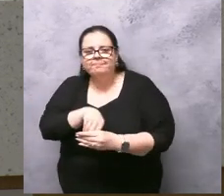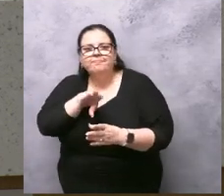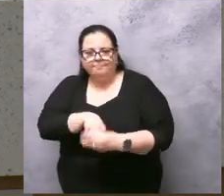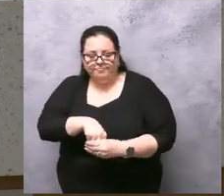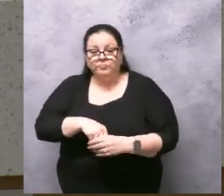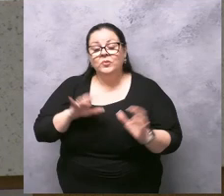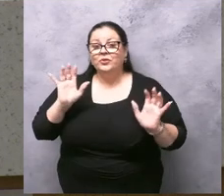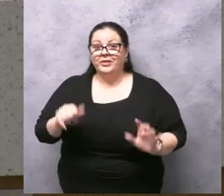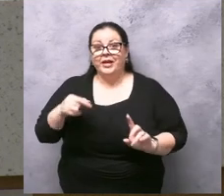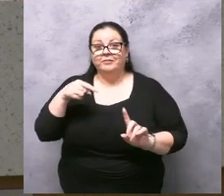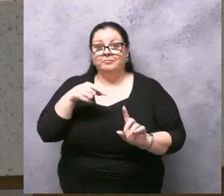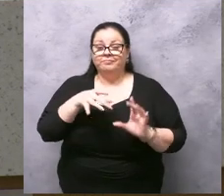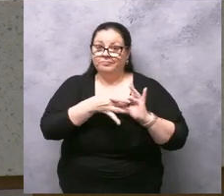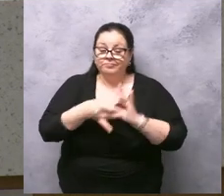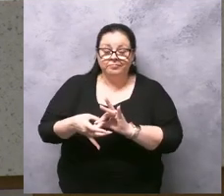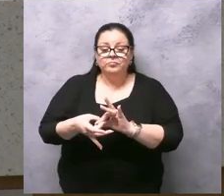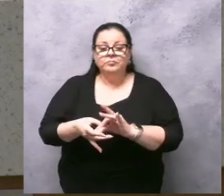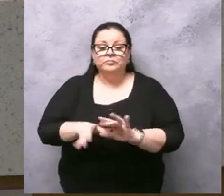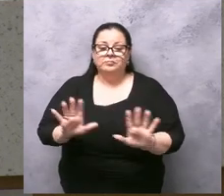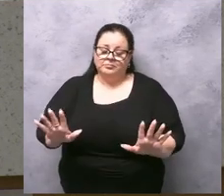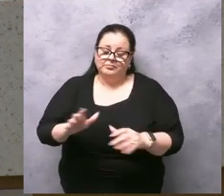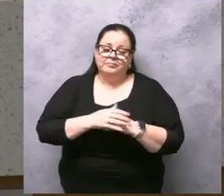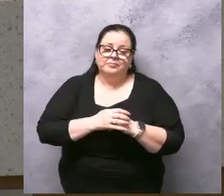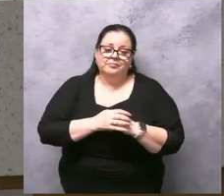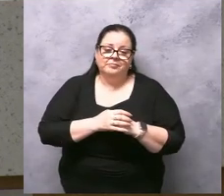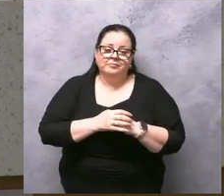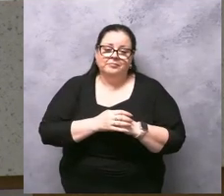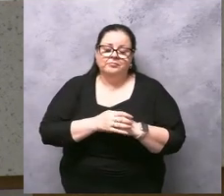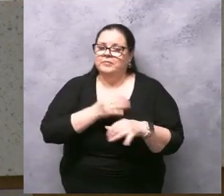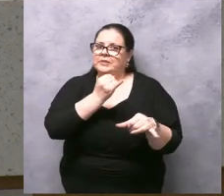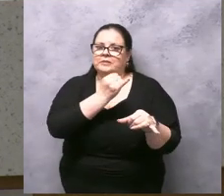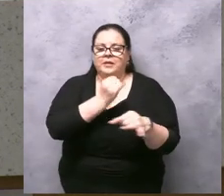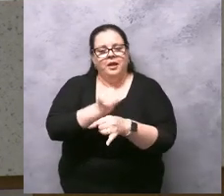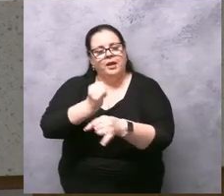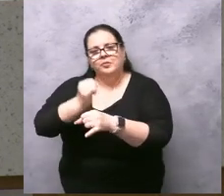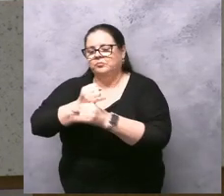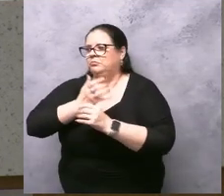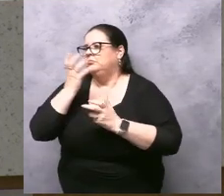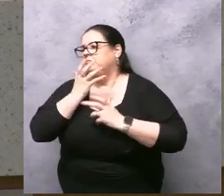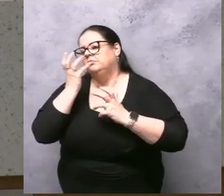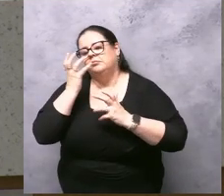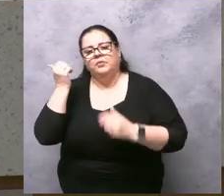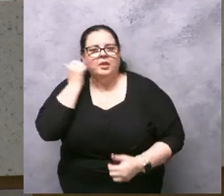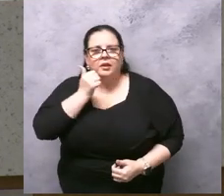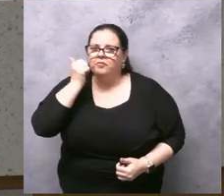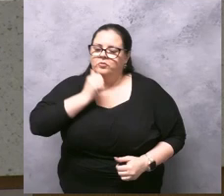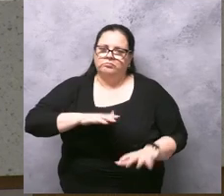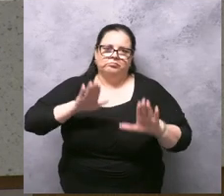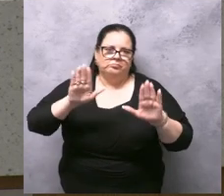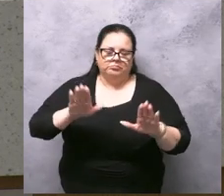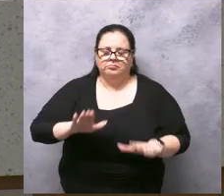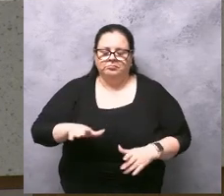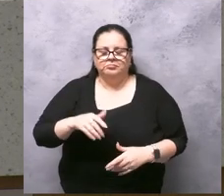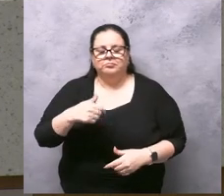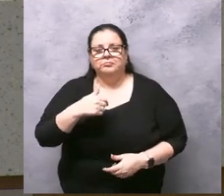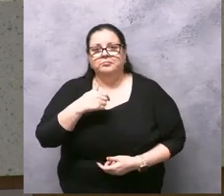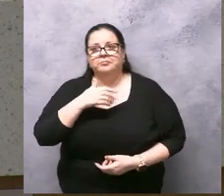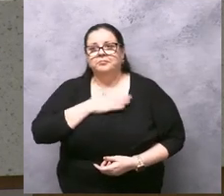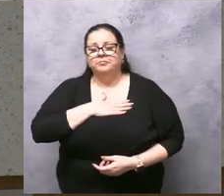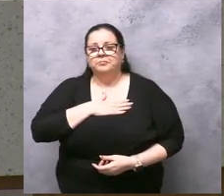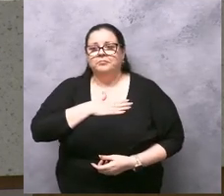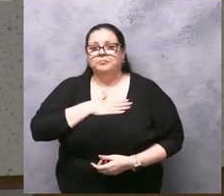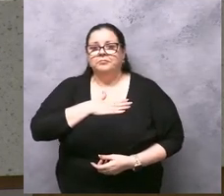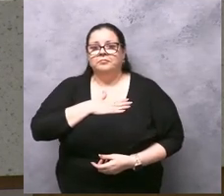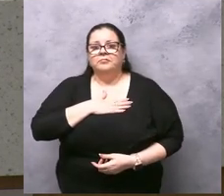On that note, there are such an incredible campus teams that are out doing this work every day. I've had the